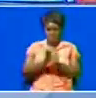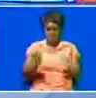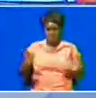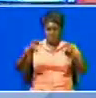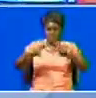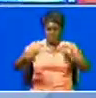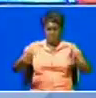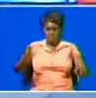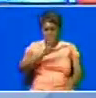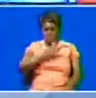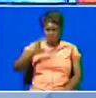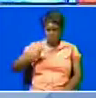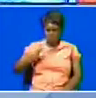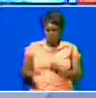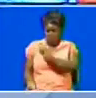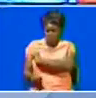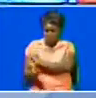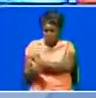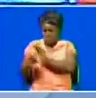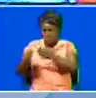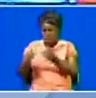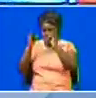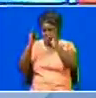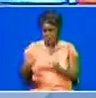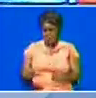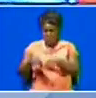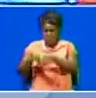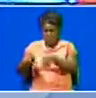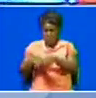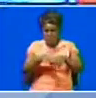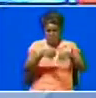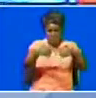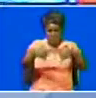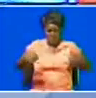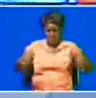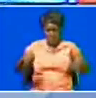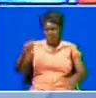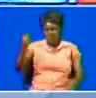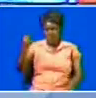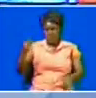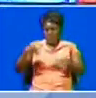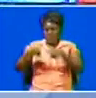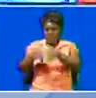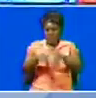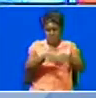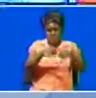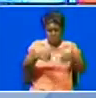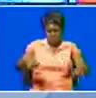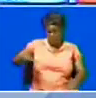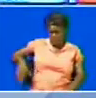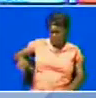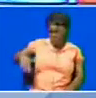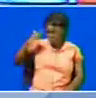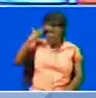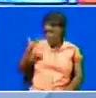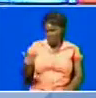Investments Committee to shed more light on how the new pipeline project belonging to the Kenya Pipeline Company has delayed and